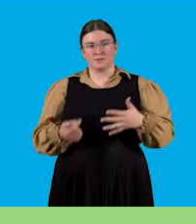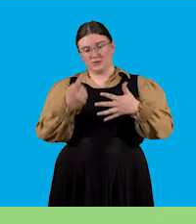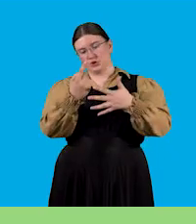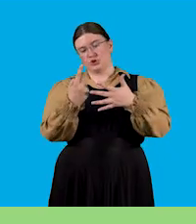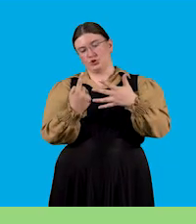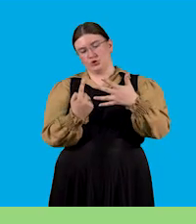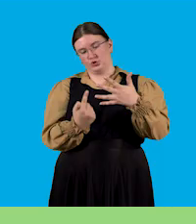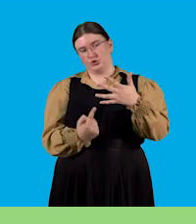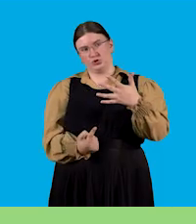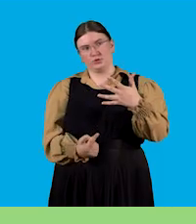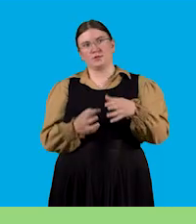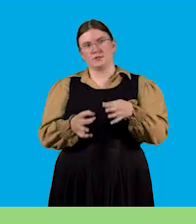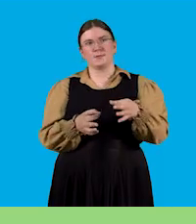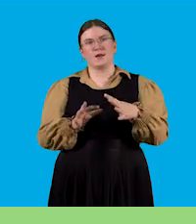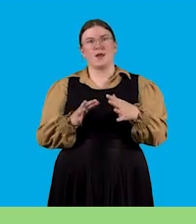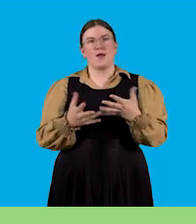nerve impulse to the brain.